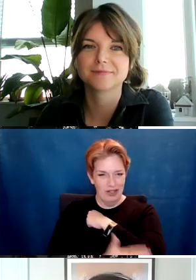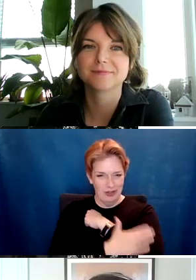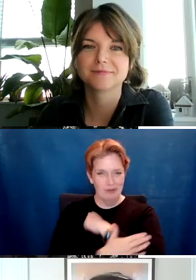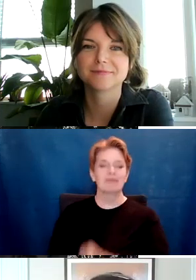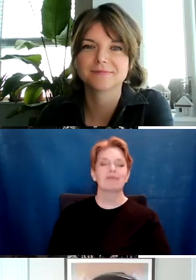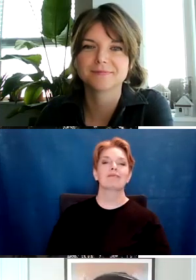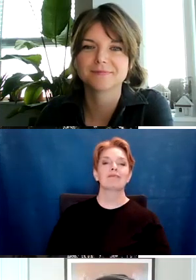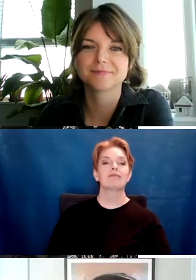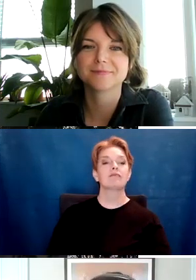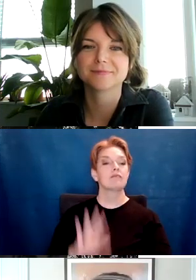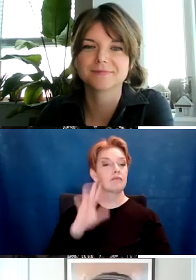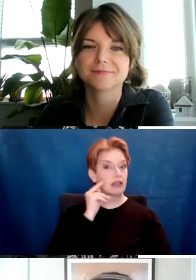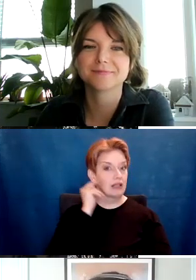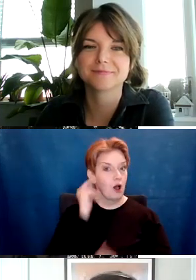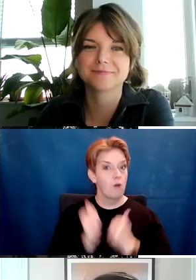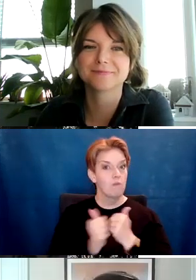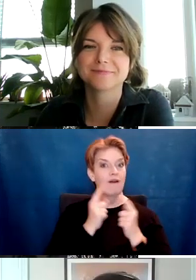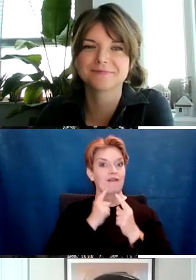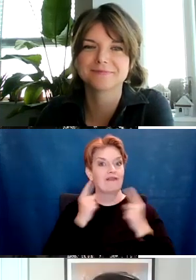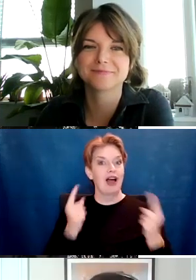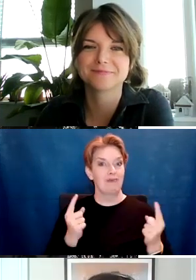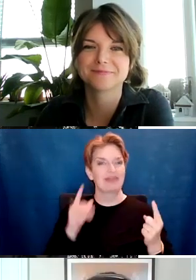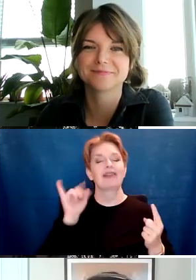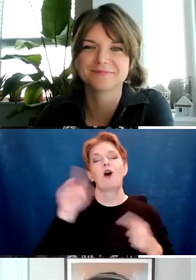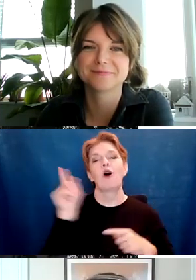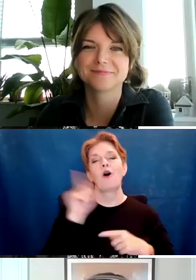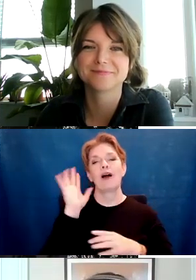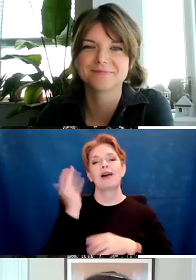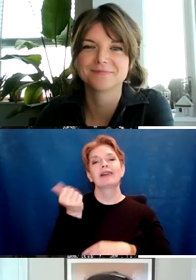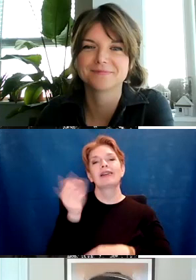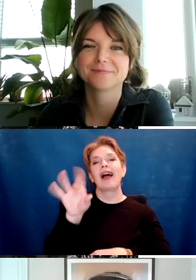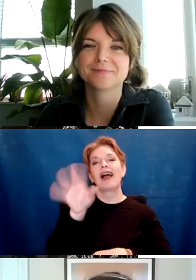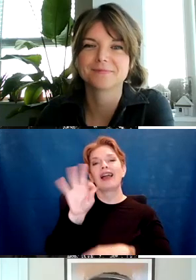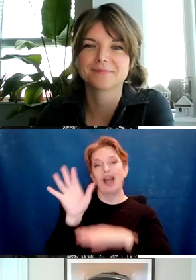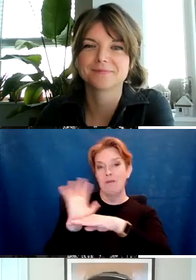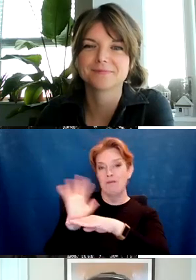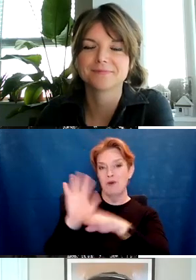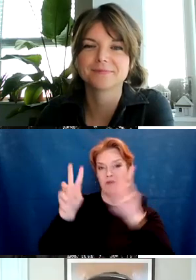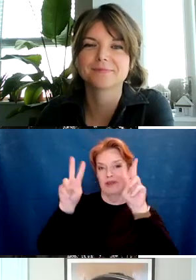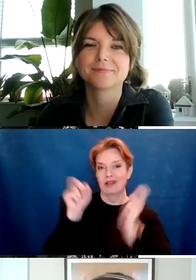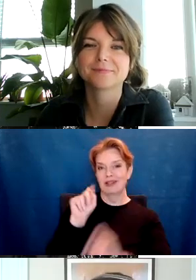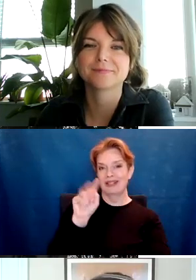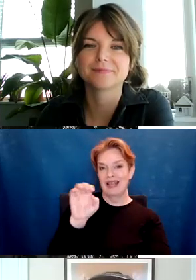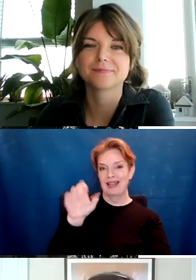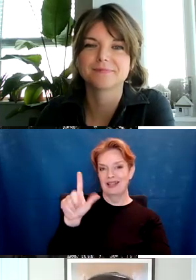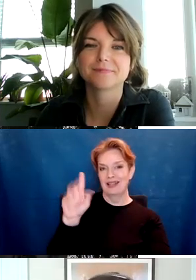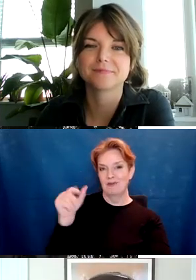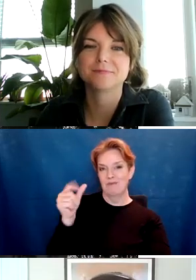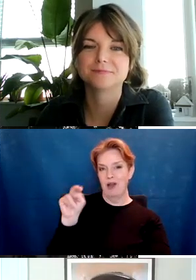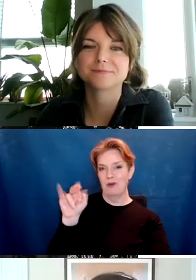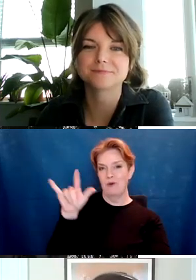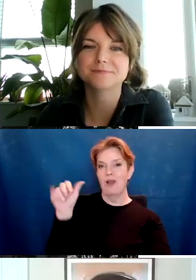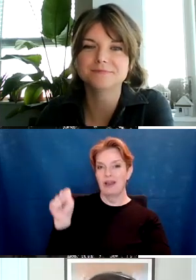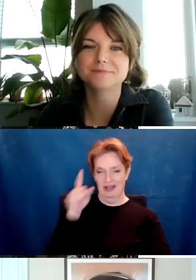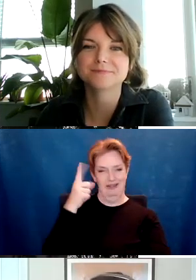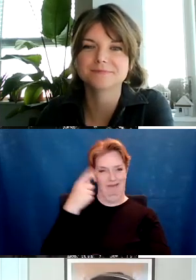perhaps Natchitoches is most famous as the filming site of the 1989 blockbuster Steel Magnolias, where the